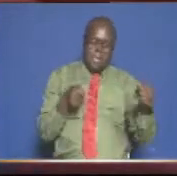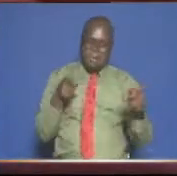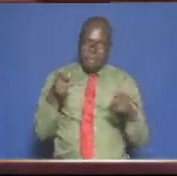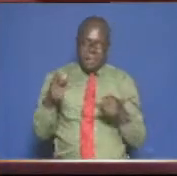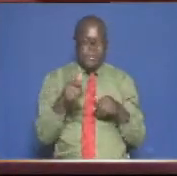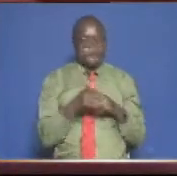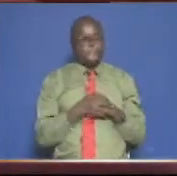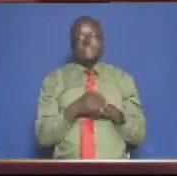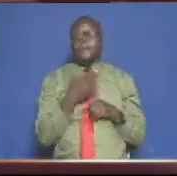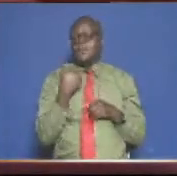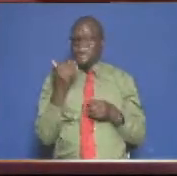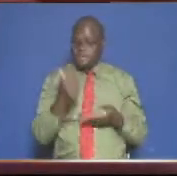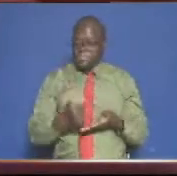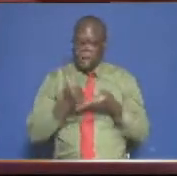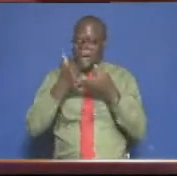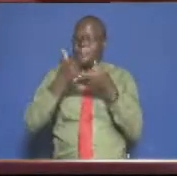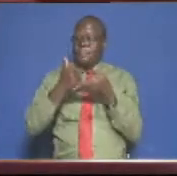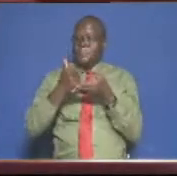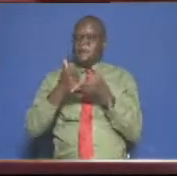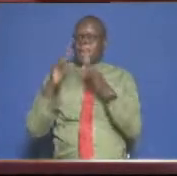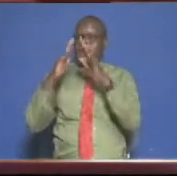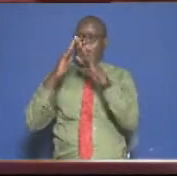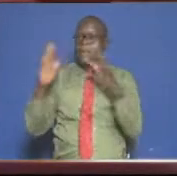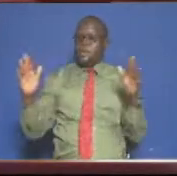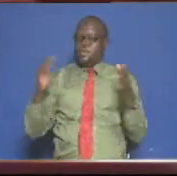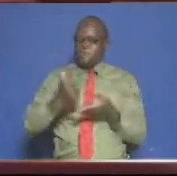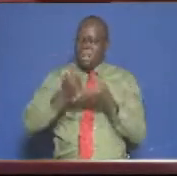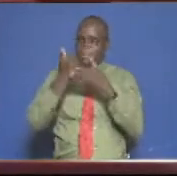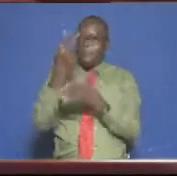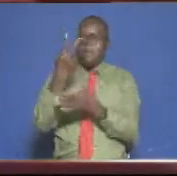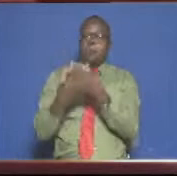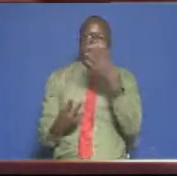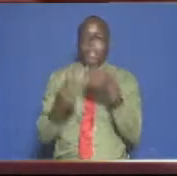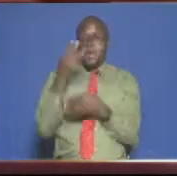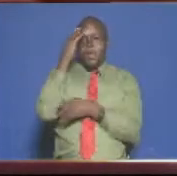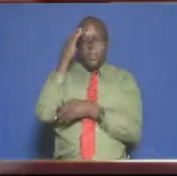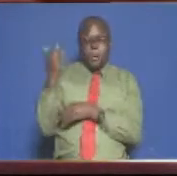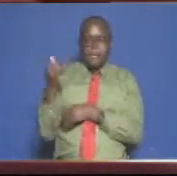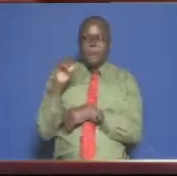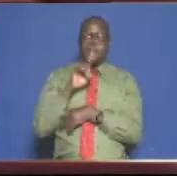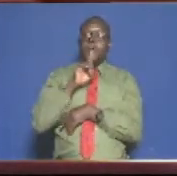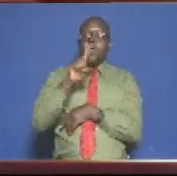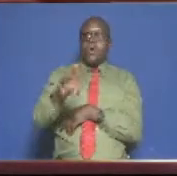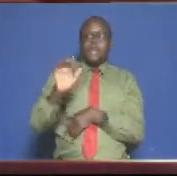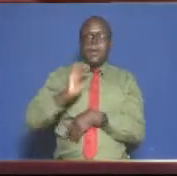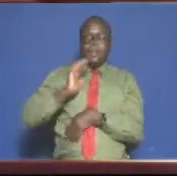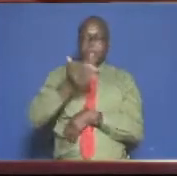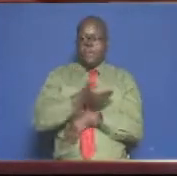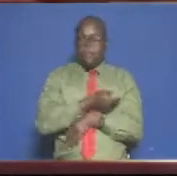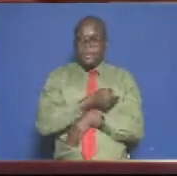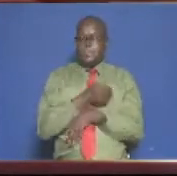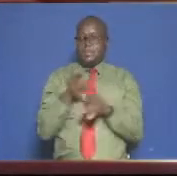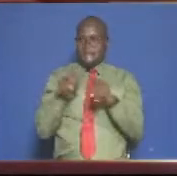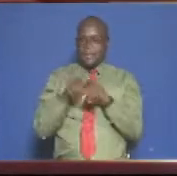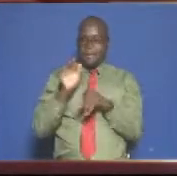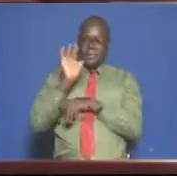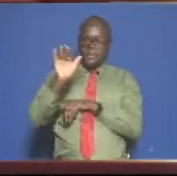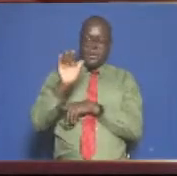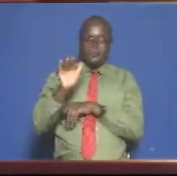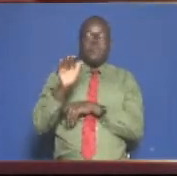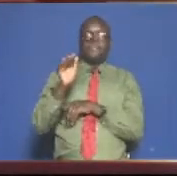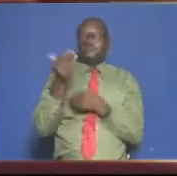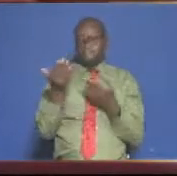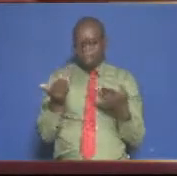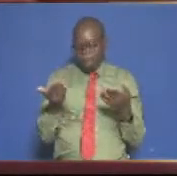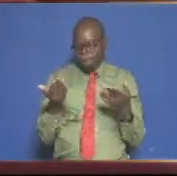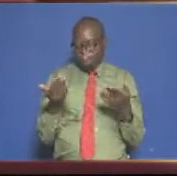to indulge me and this House that you order this committee and even ask for an inquiry,